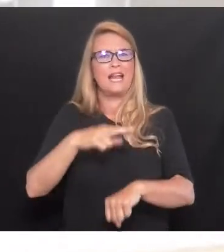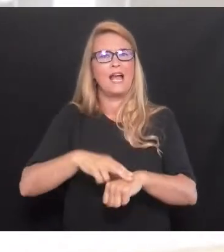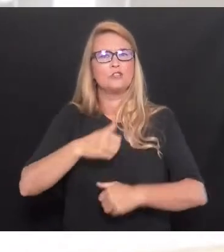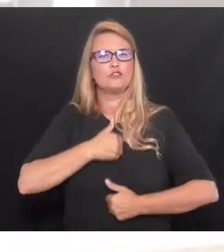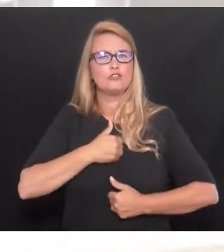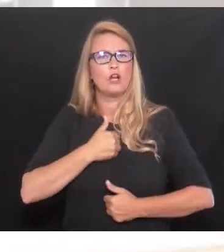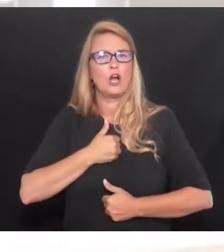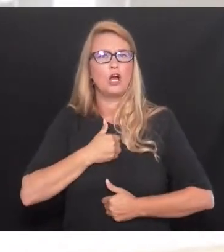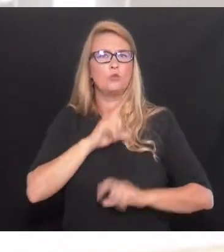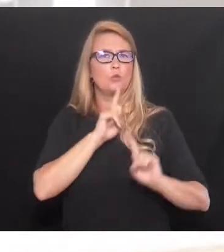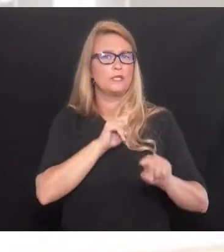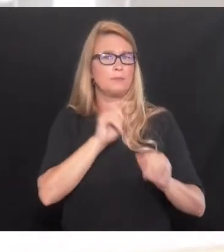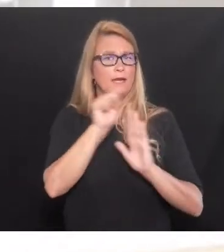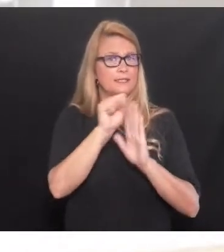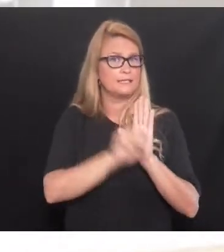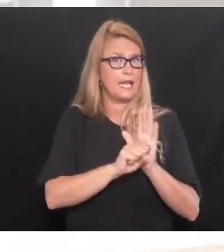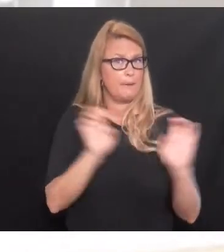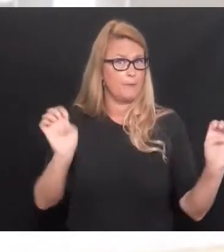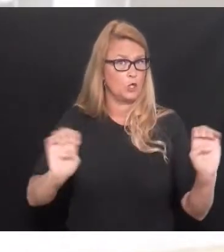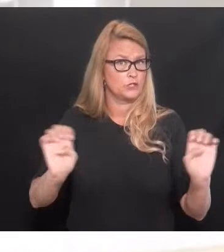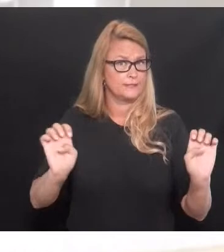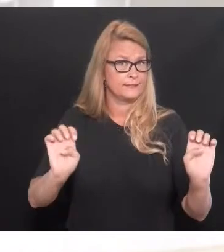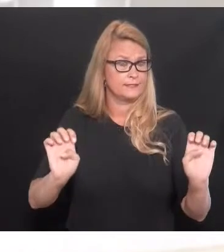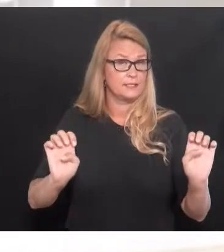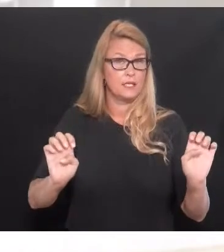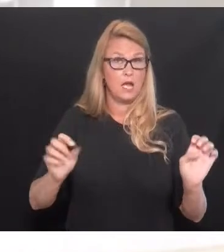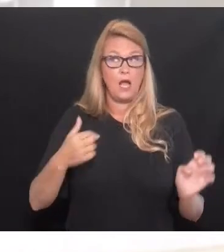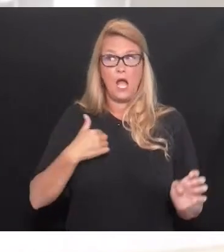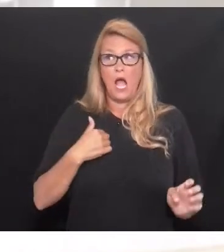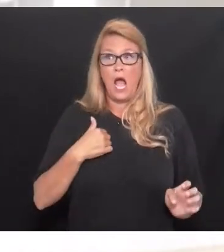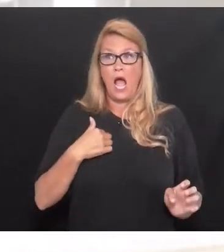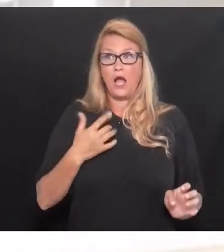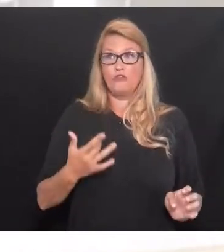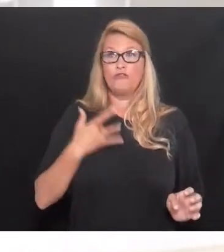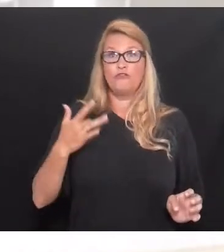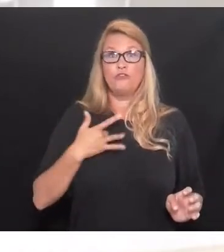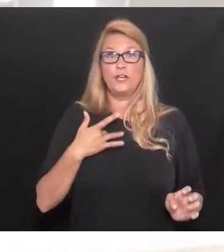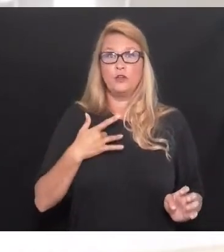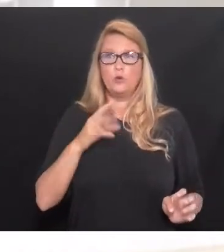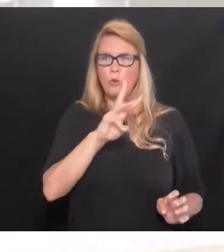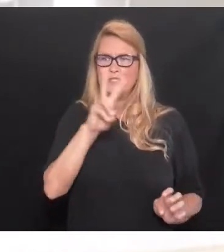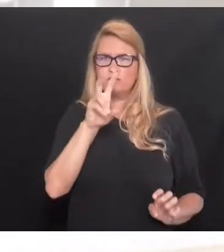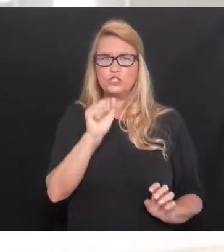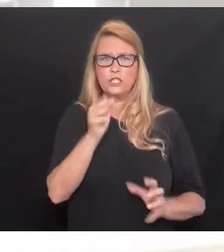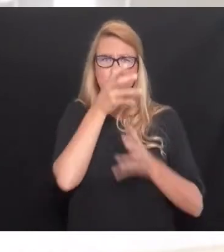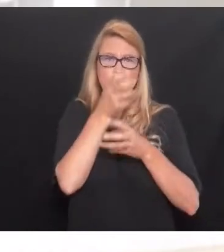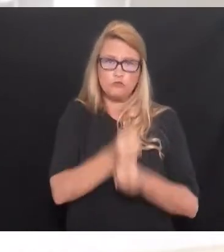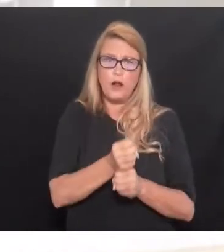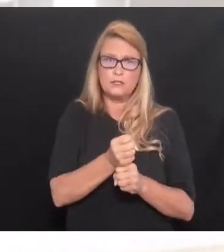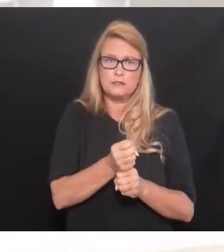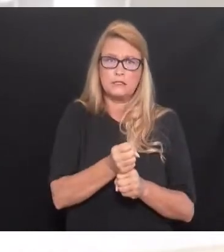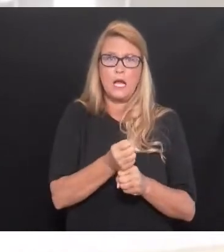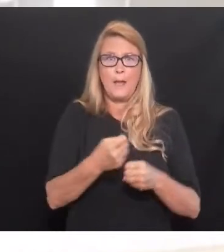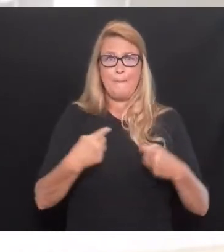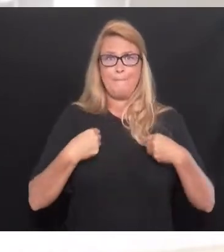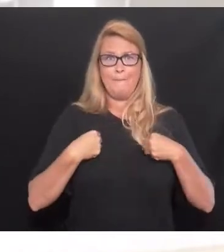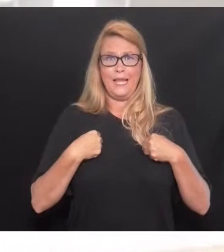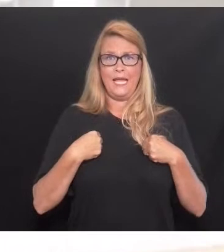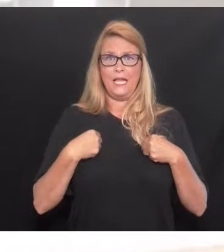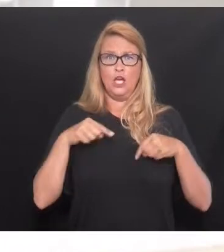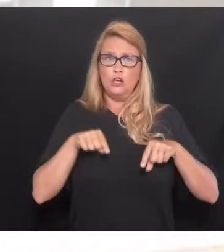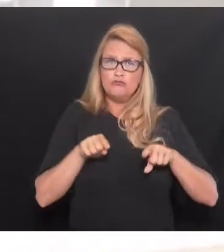to state emergencies. I think I'm someone that West Virginians trust, particularly in an emergency and